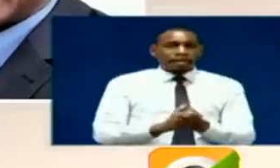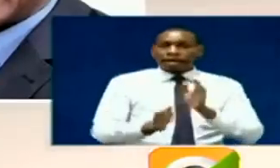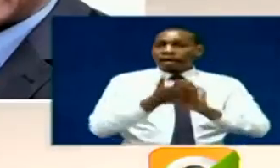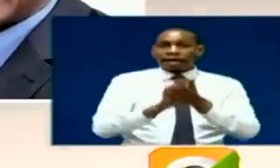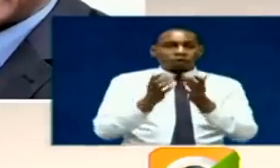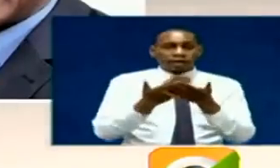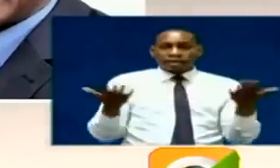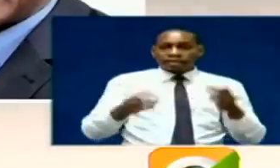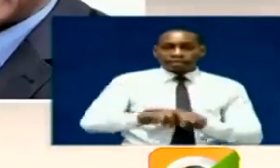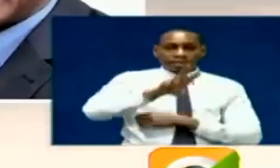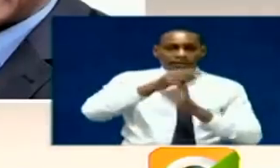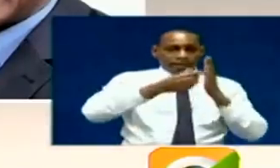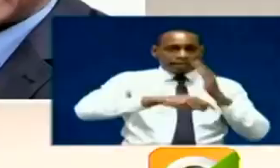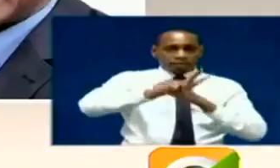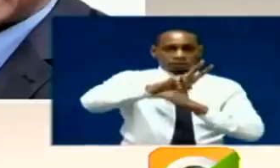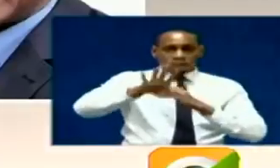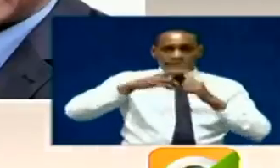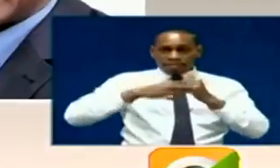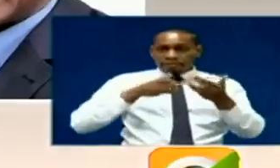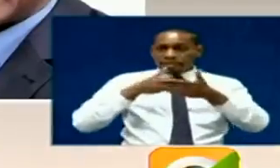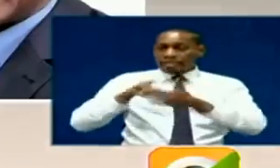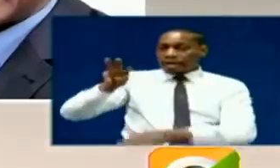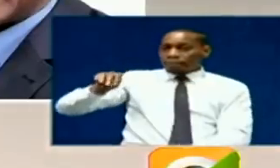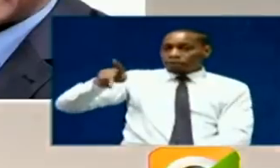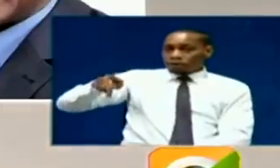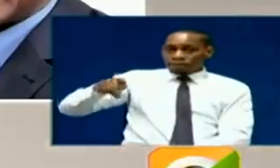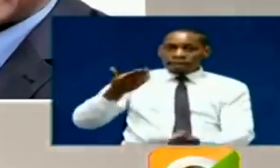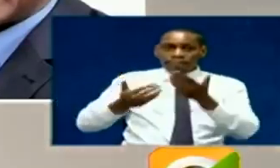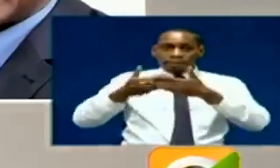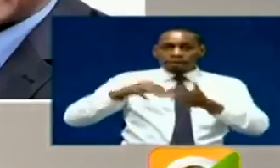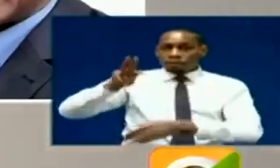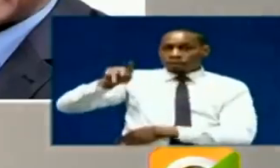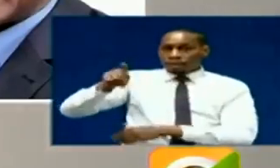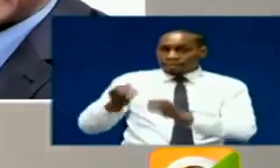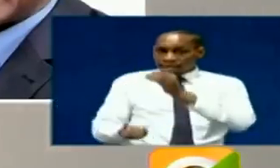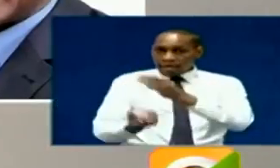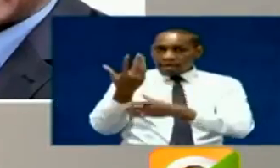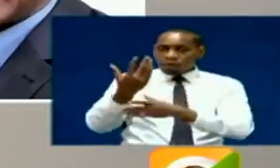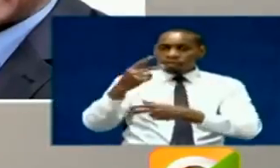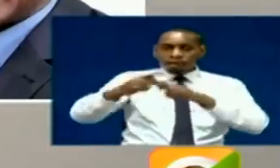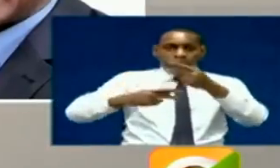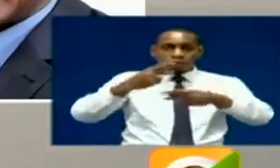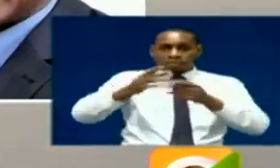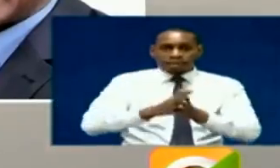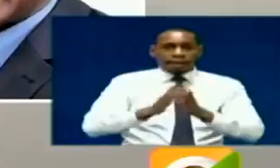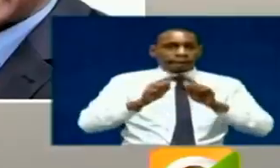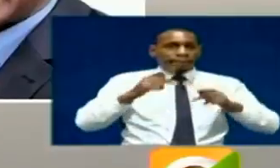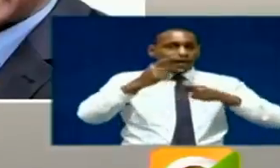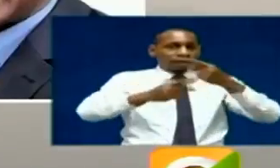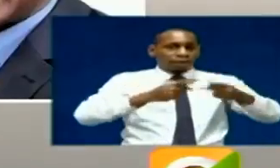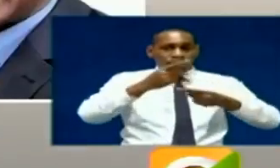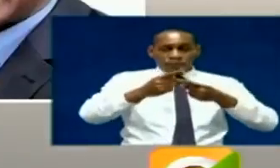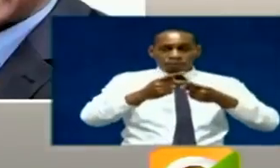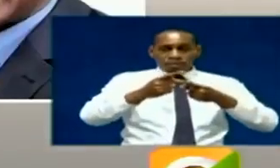in 257 to bar an MP or a former MP from initiating, but the process must be in